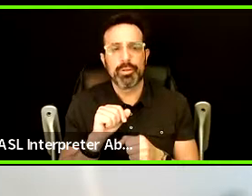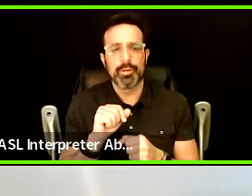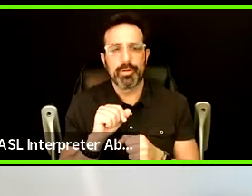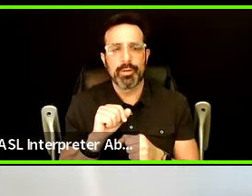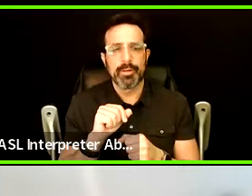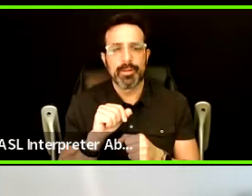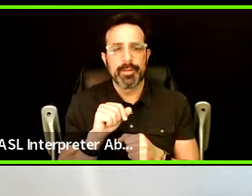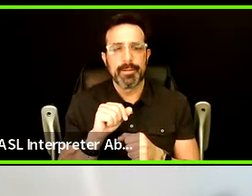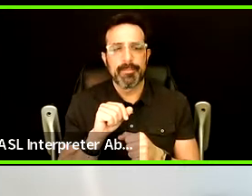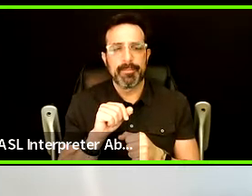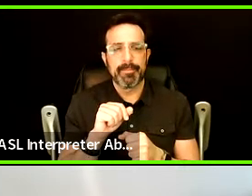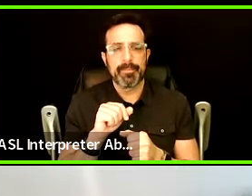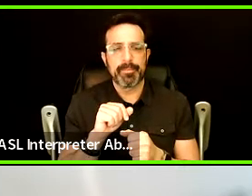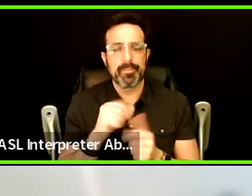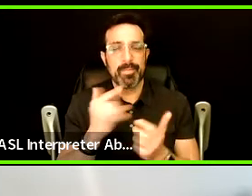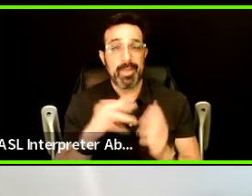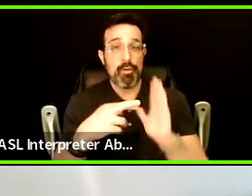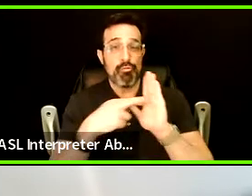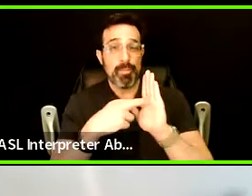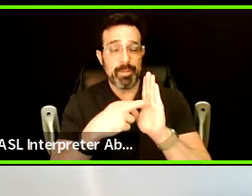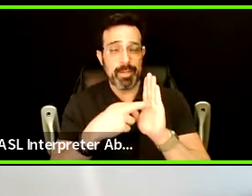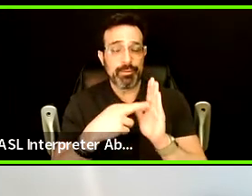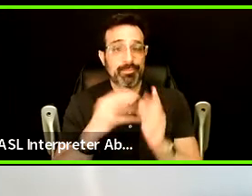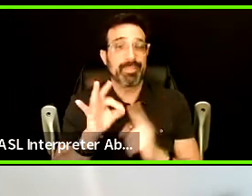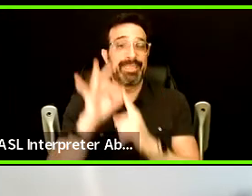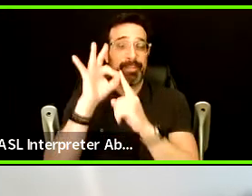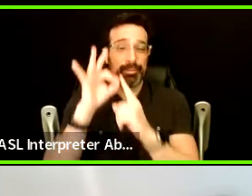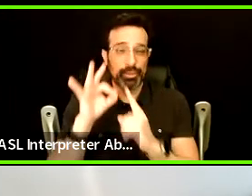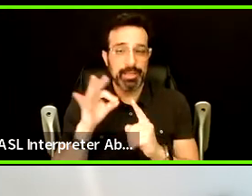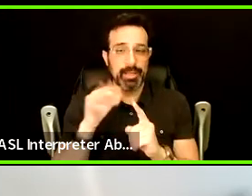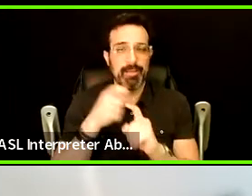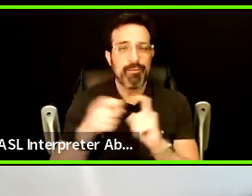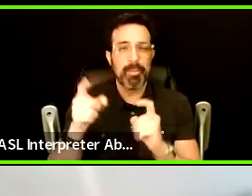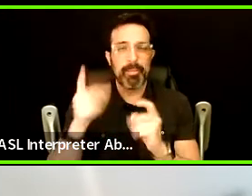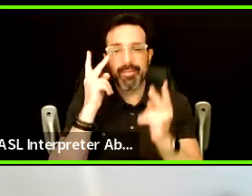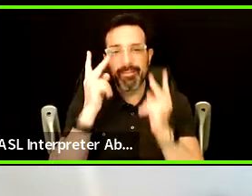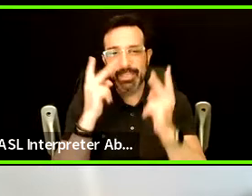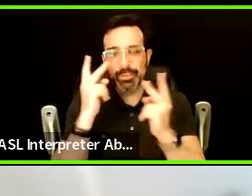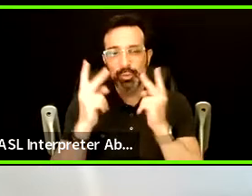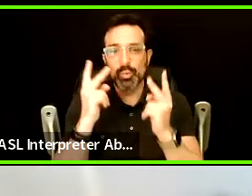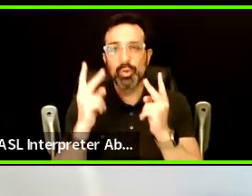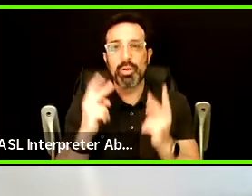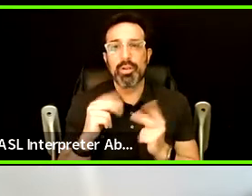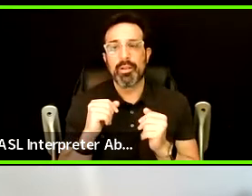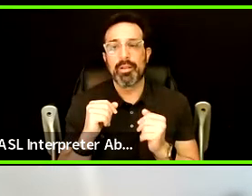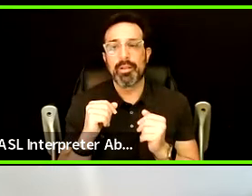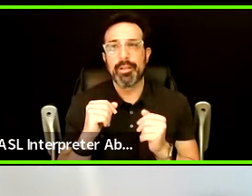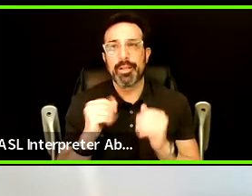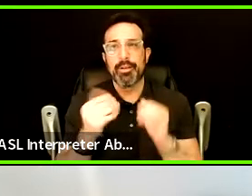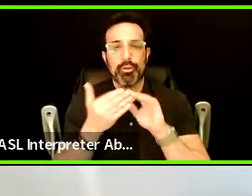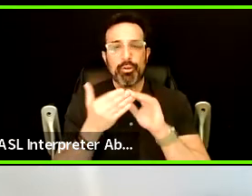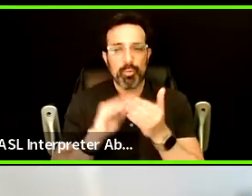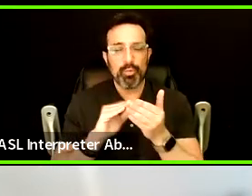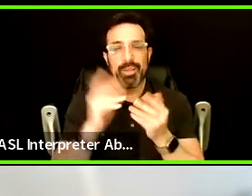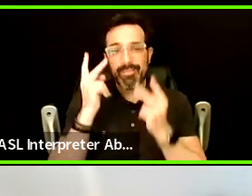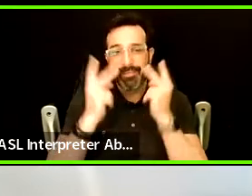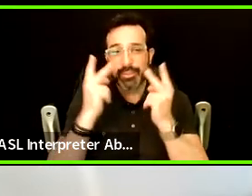there's representation, especially from the visual, the